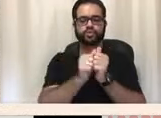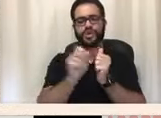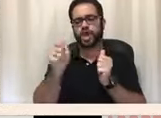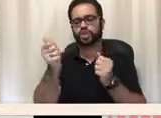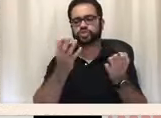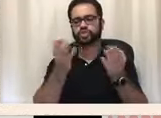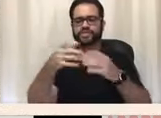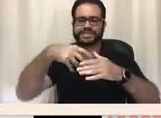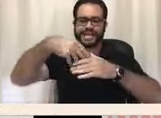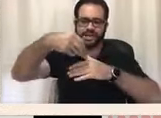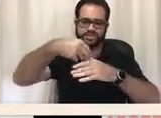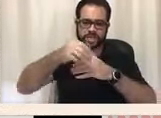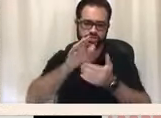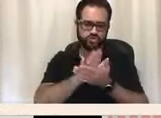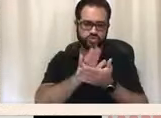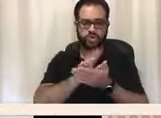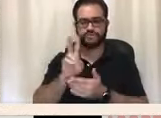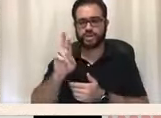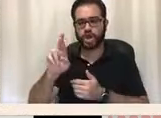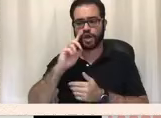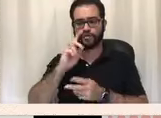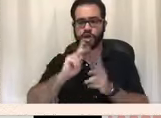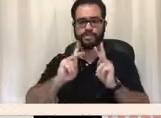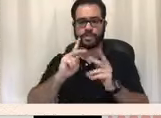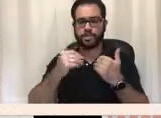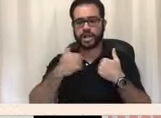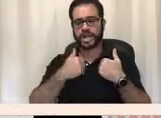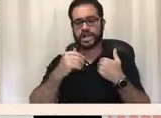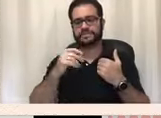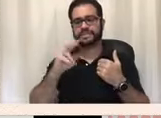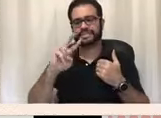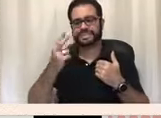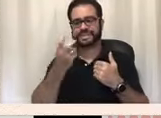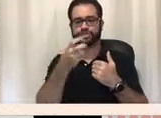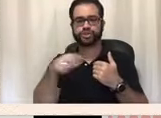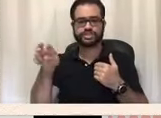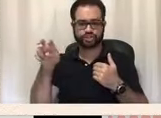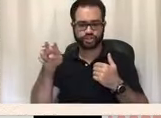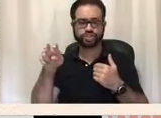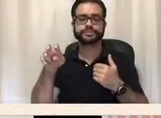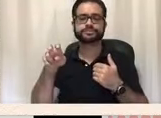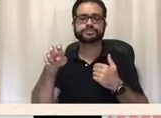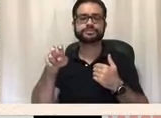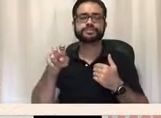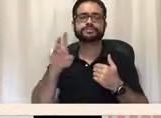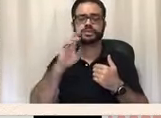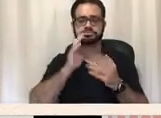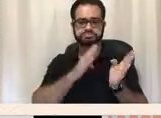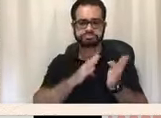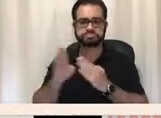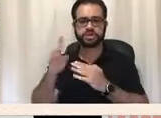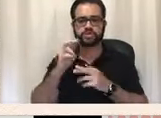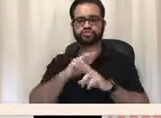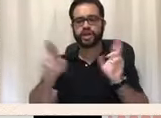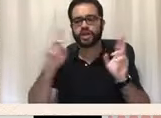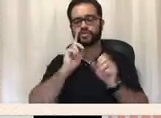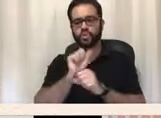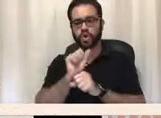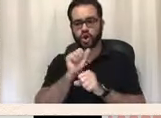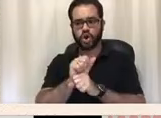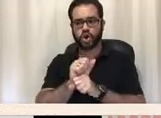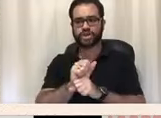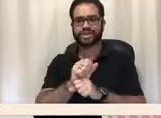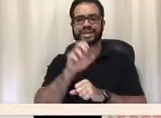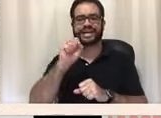Vocational rehab for those kiddos who are in secondary transition. You know, getting them ready to work. SSI office